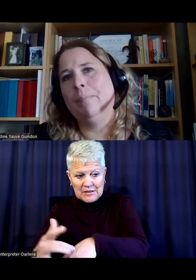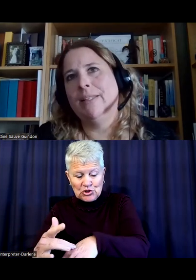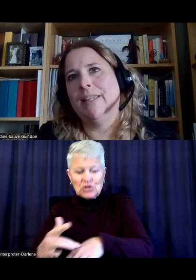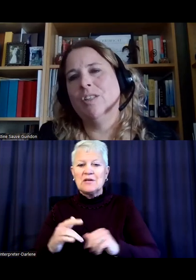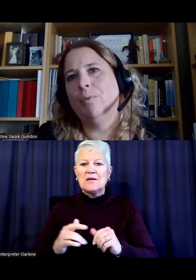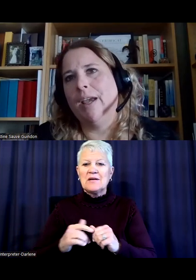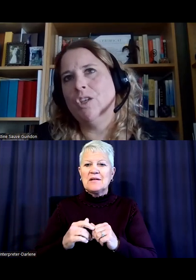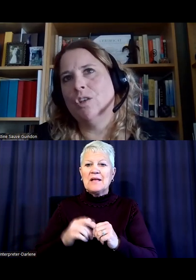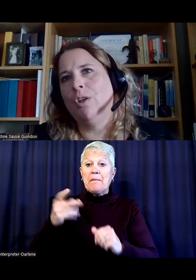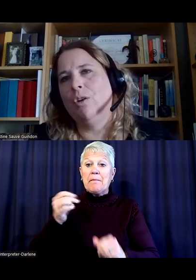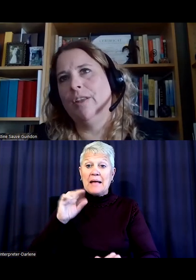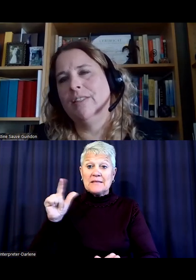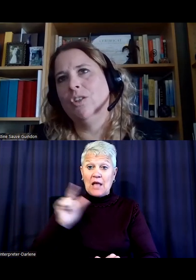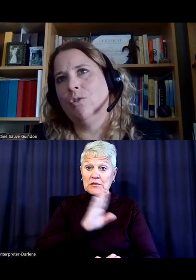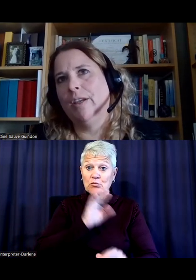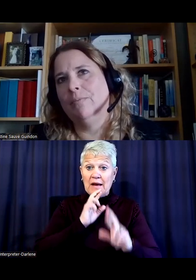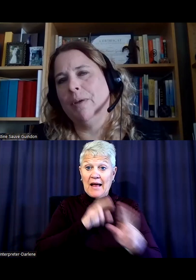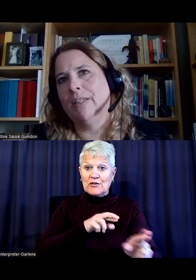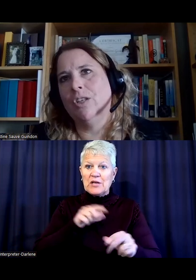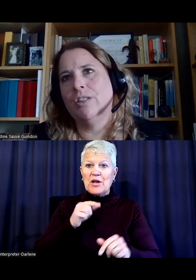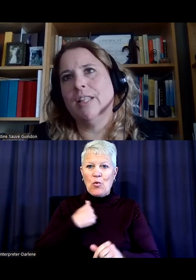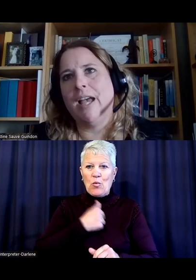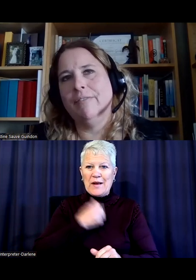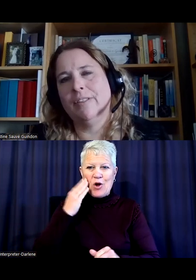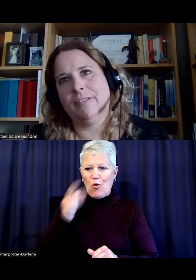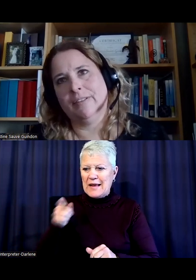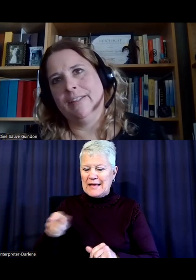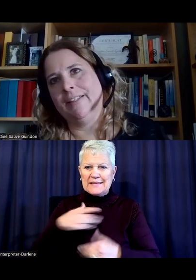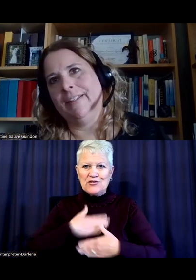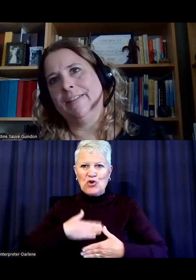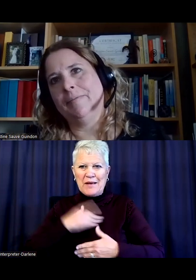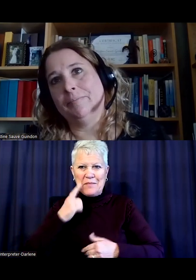And by Pascal's reaction, we know that he's enjoying it. Pascal just laughed.